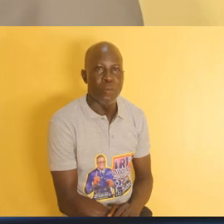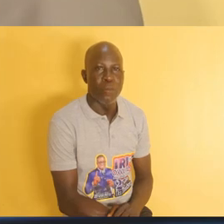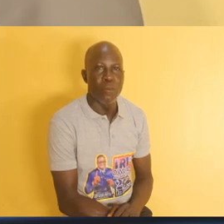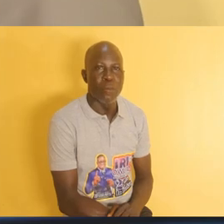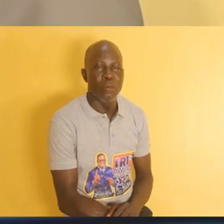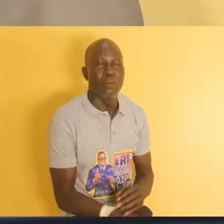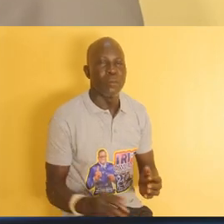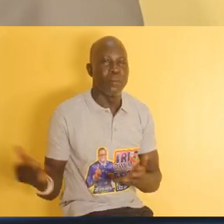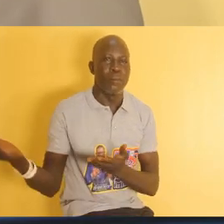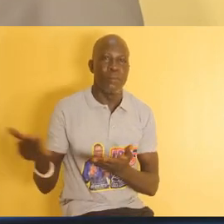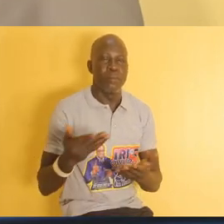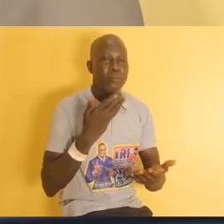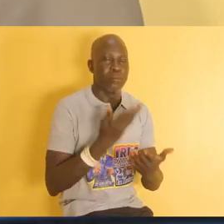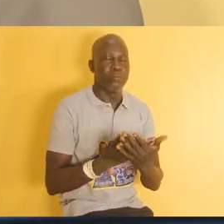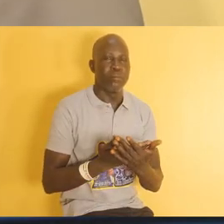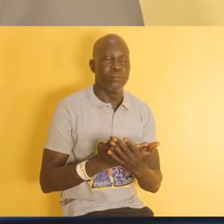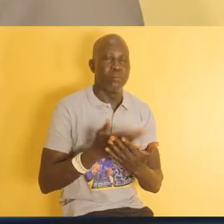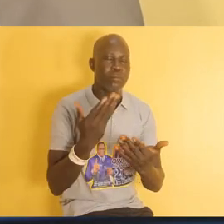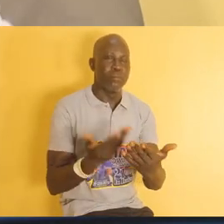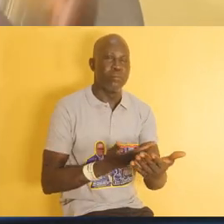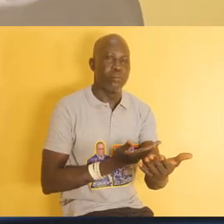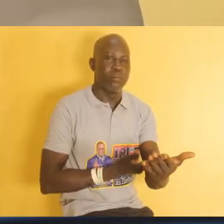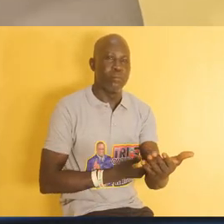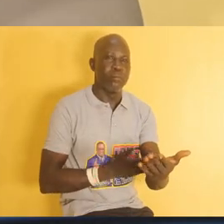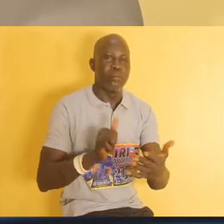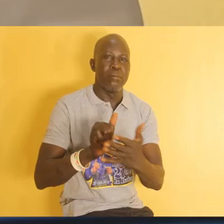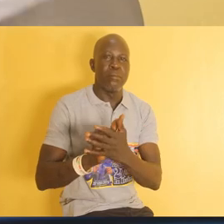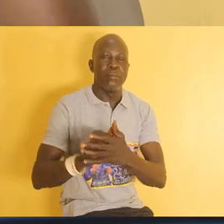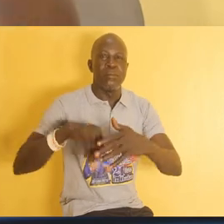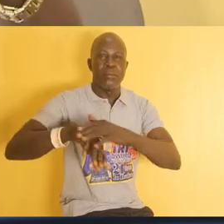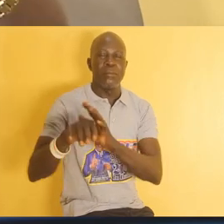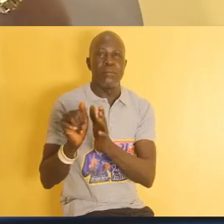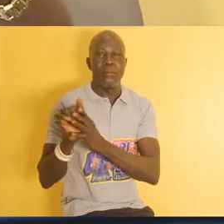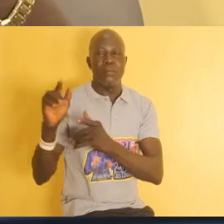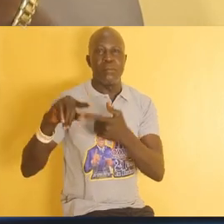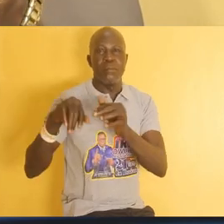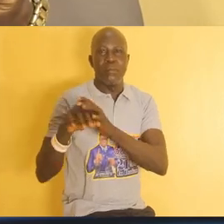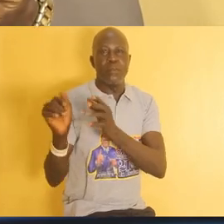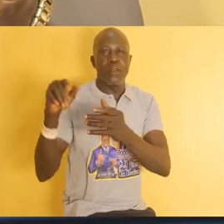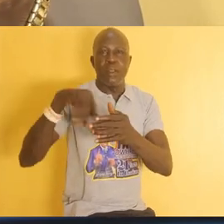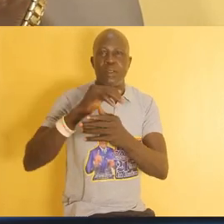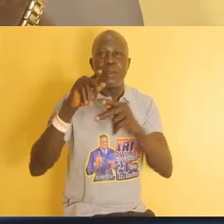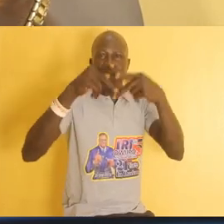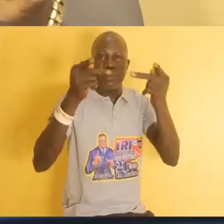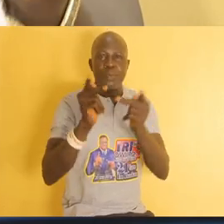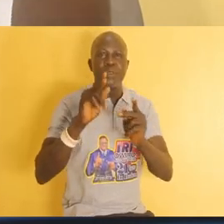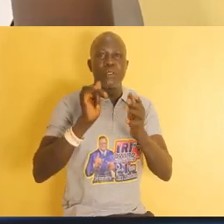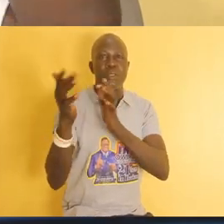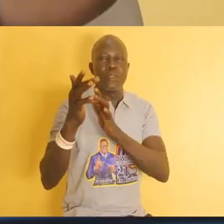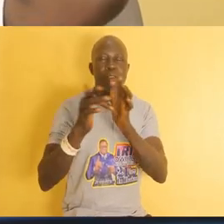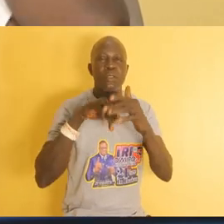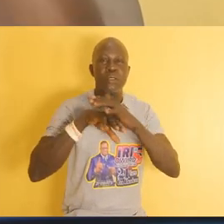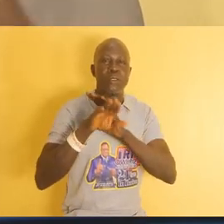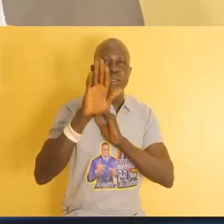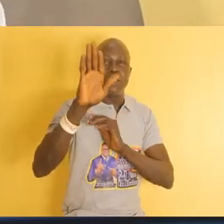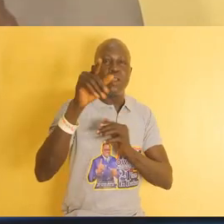iroyin ayo ni mo mu wa I bring good news ninu eti alaafia jesu nbe ninu re part of the priest of jesus dressing